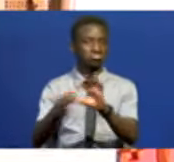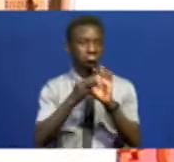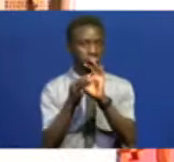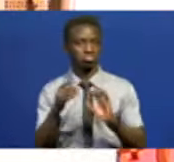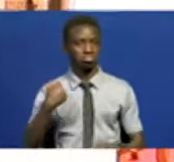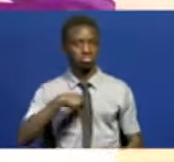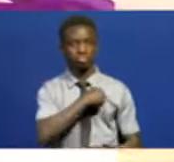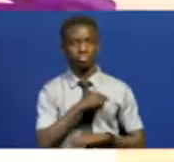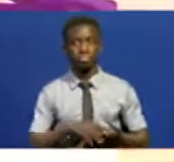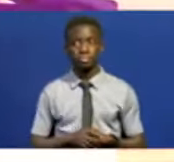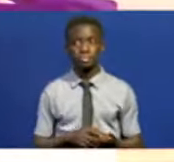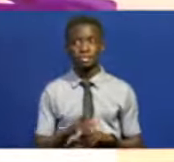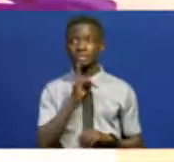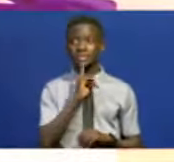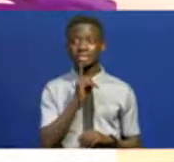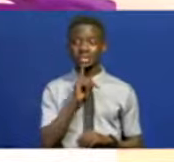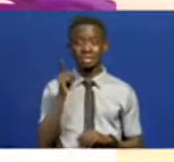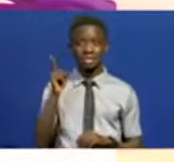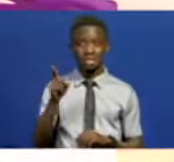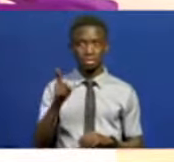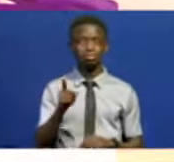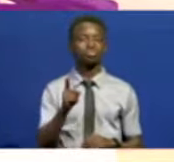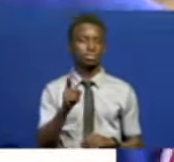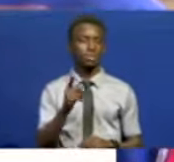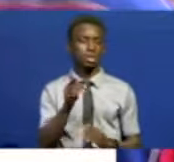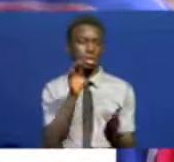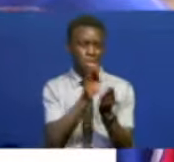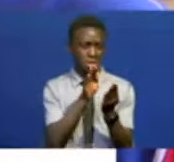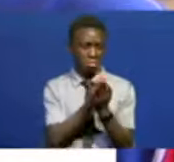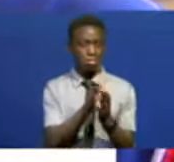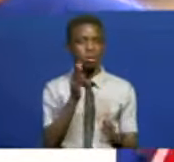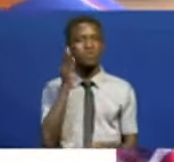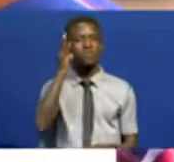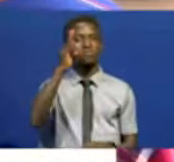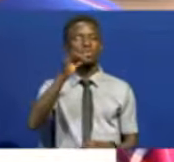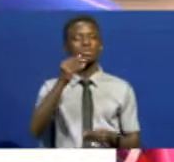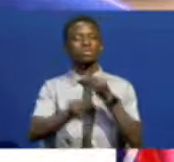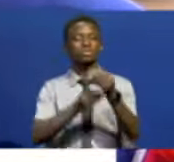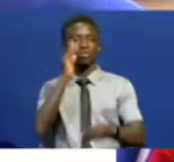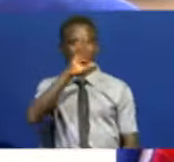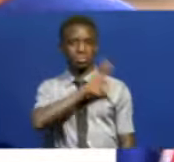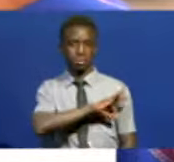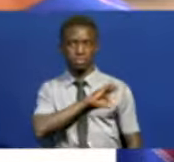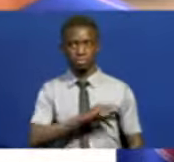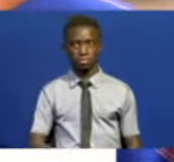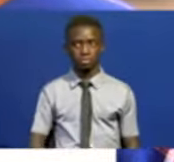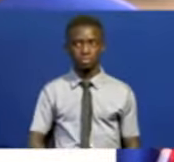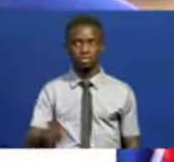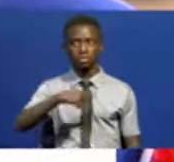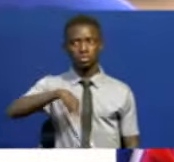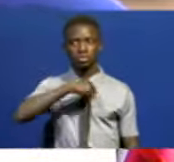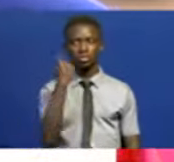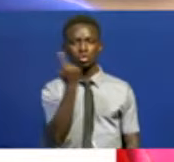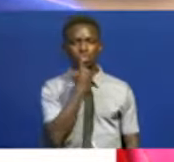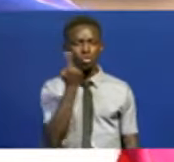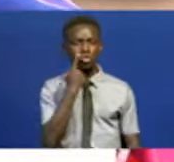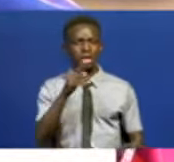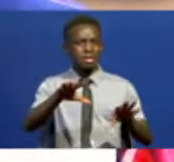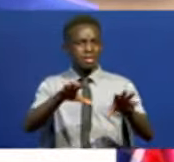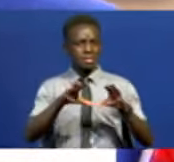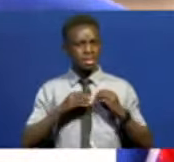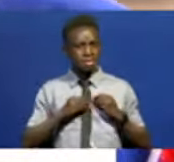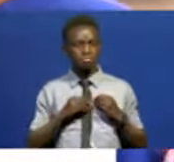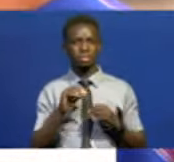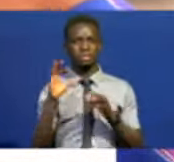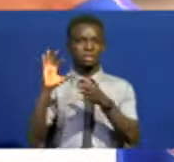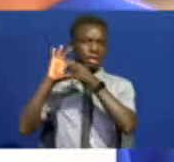for the great benefit of future generations. We only embrace cultures that are adding value